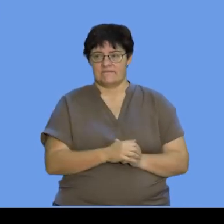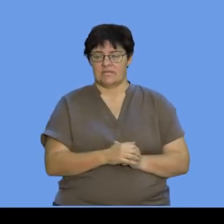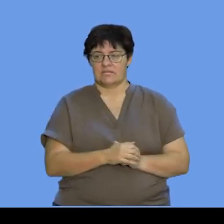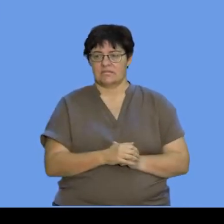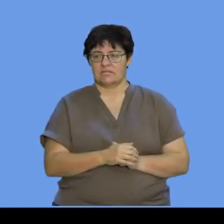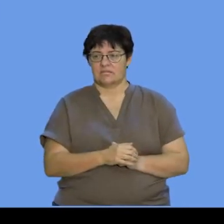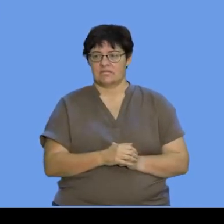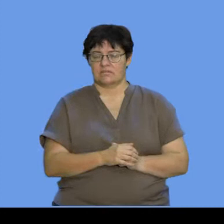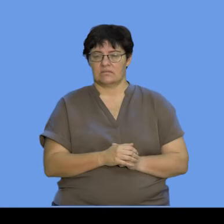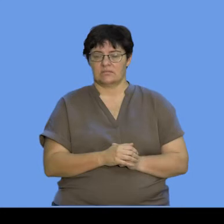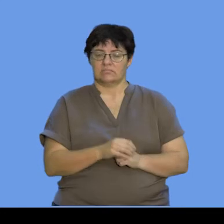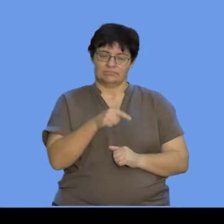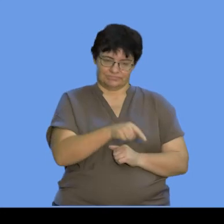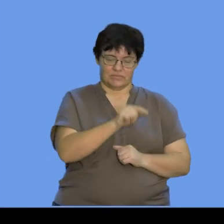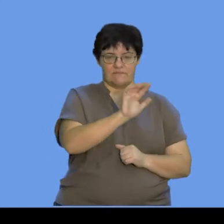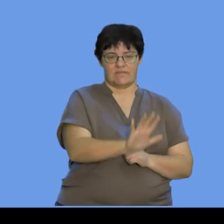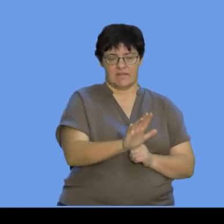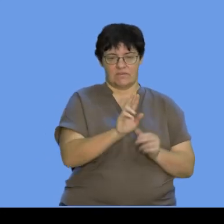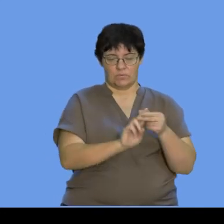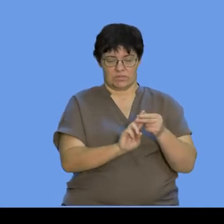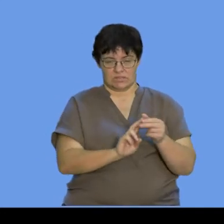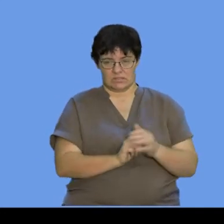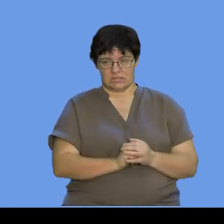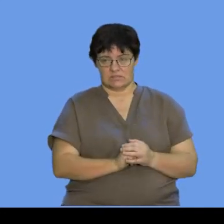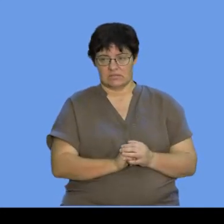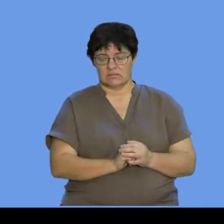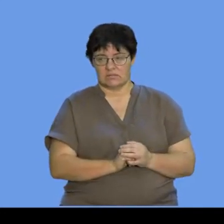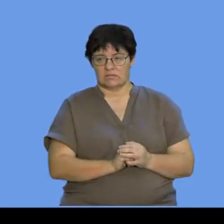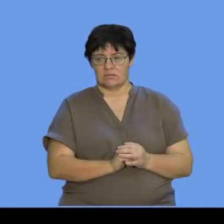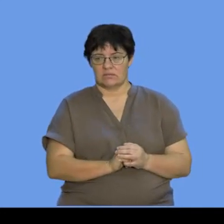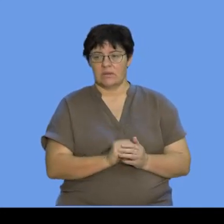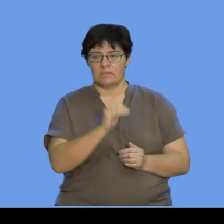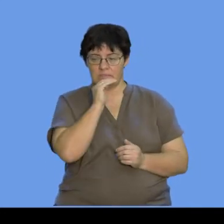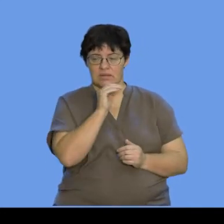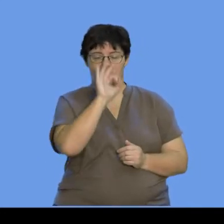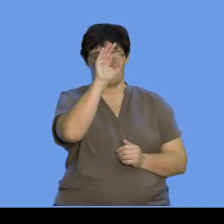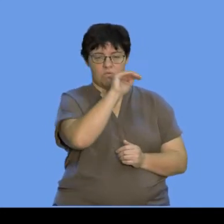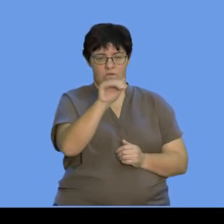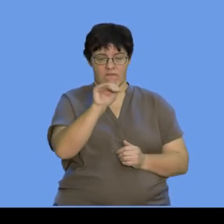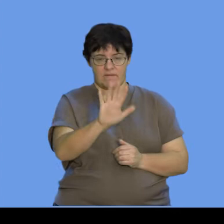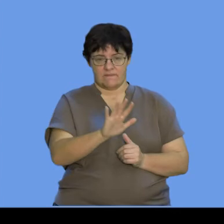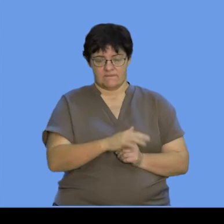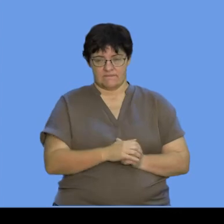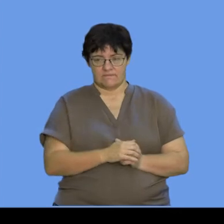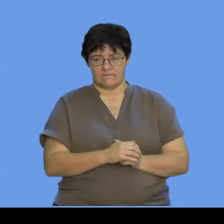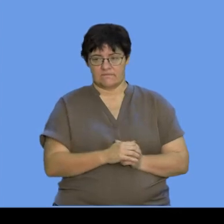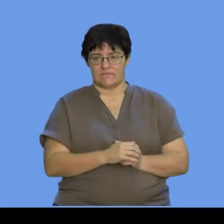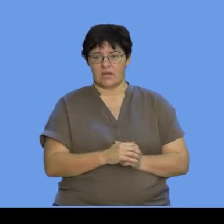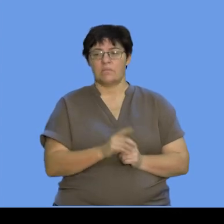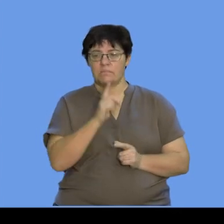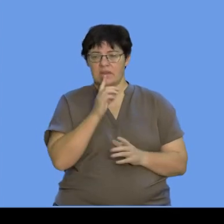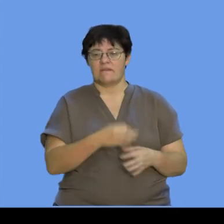be equal to 5. You see? So making this just 5 units. So this will be 3 over